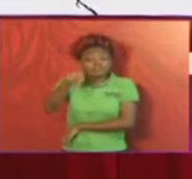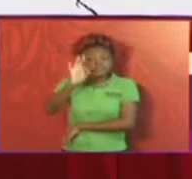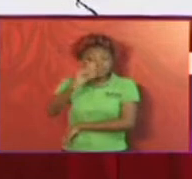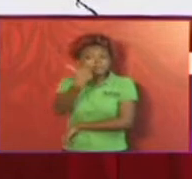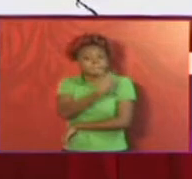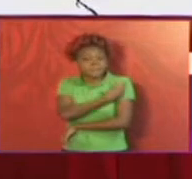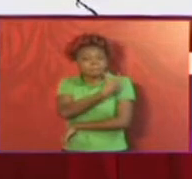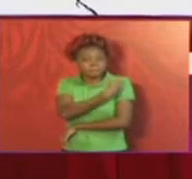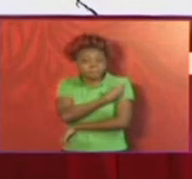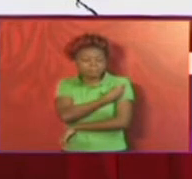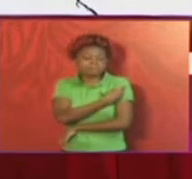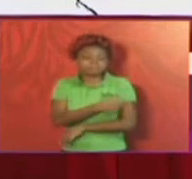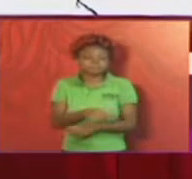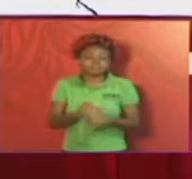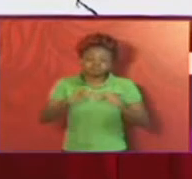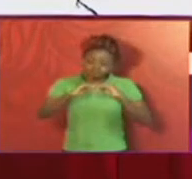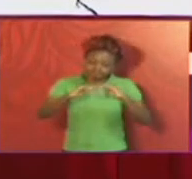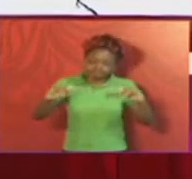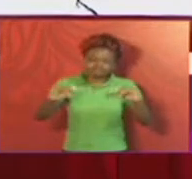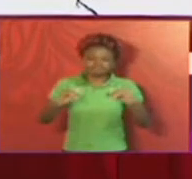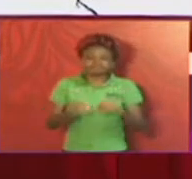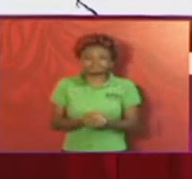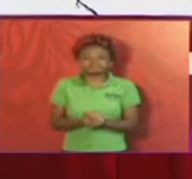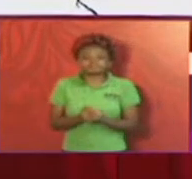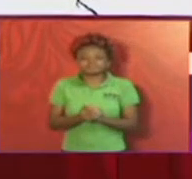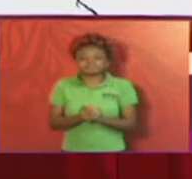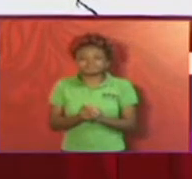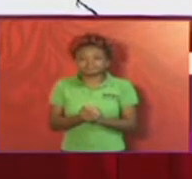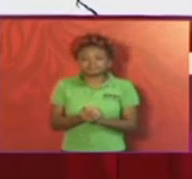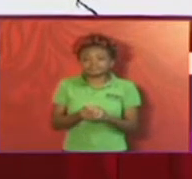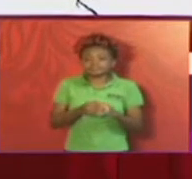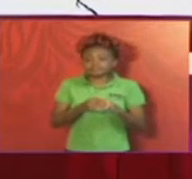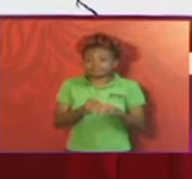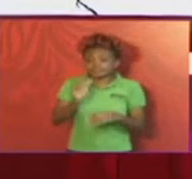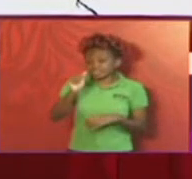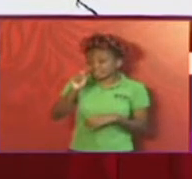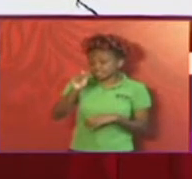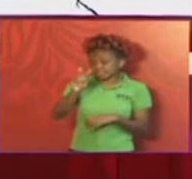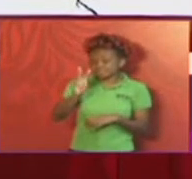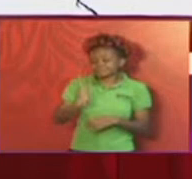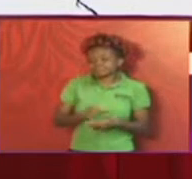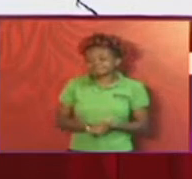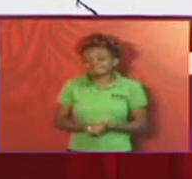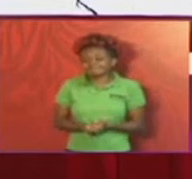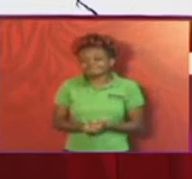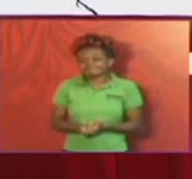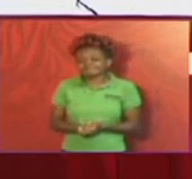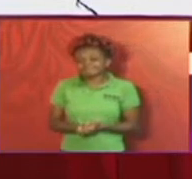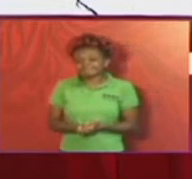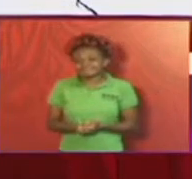Thank you very much, CMO. We now move to TV6. We are ready for your 2 questions.